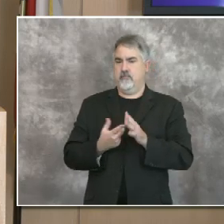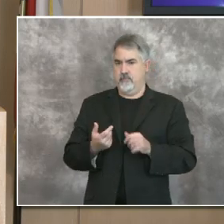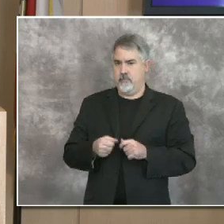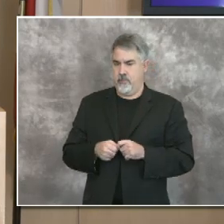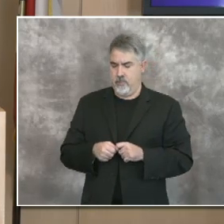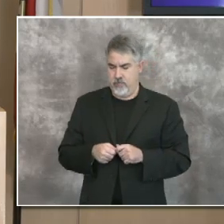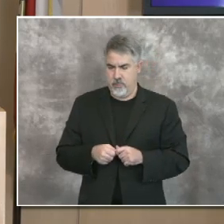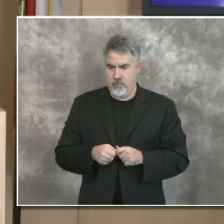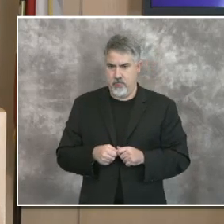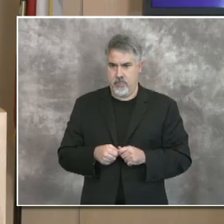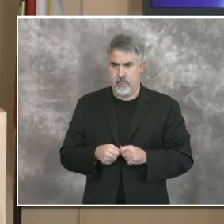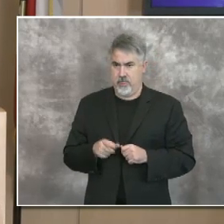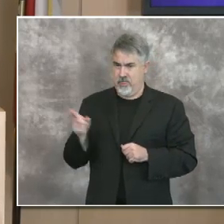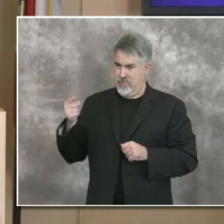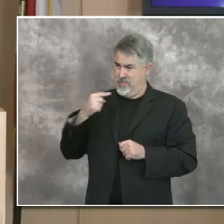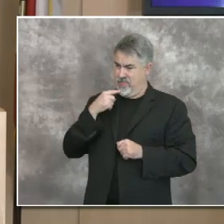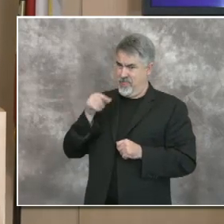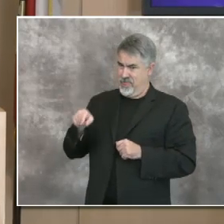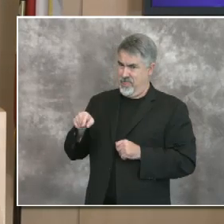progress of meeting that